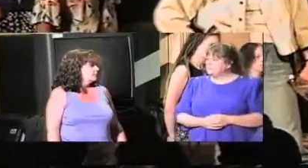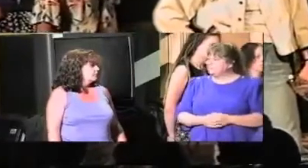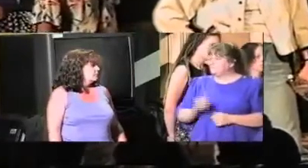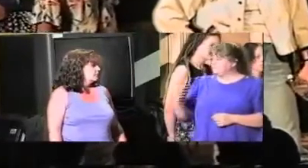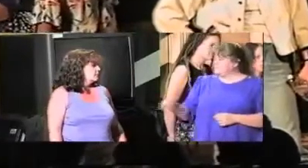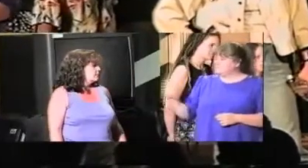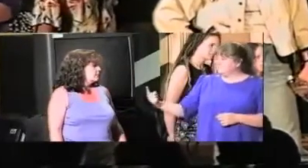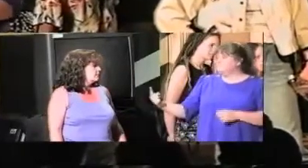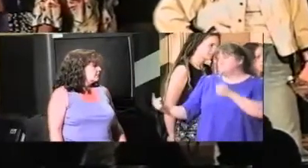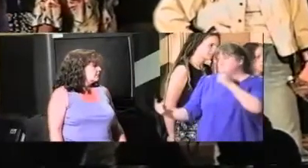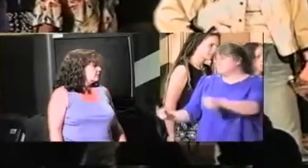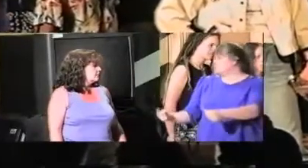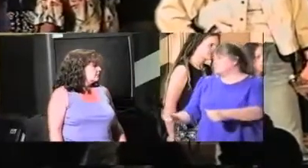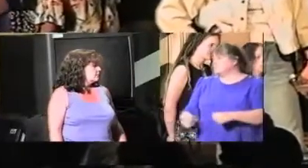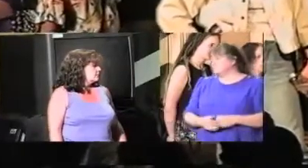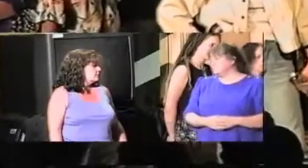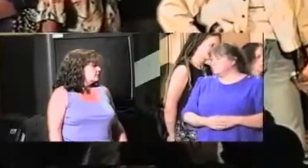alone.